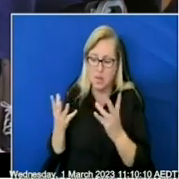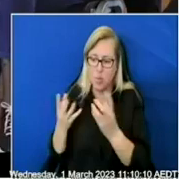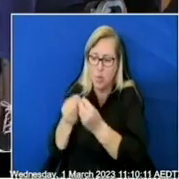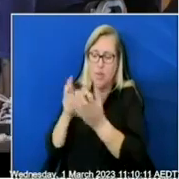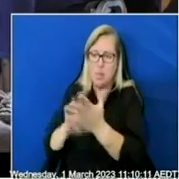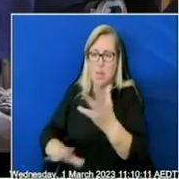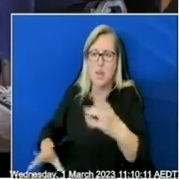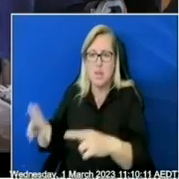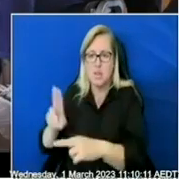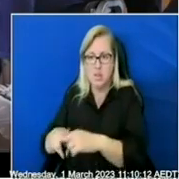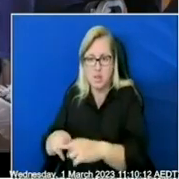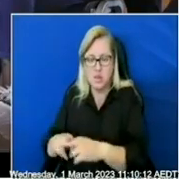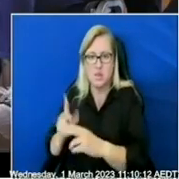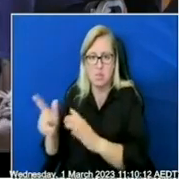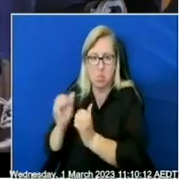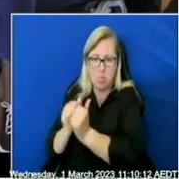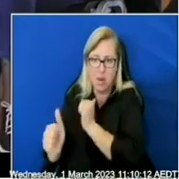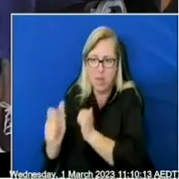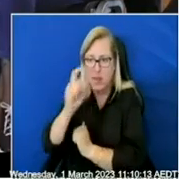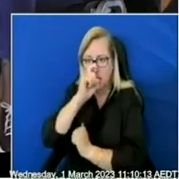here with us. Mm.